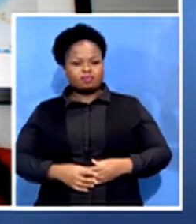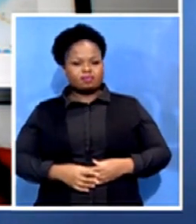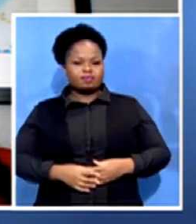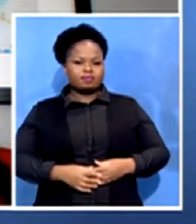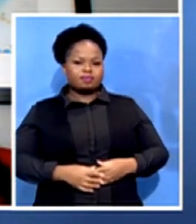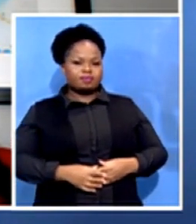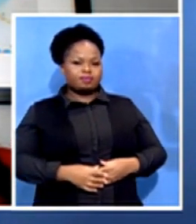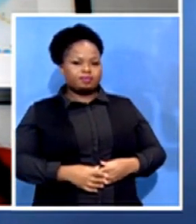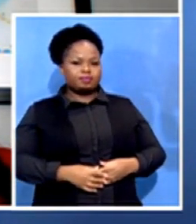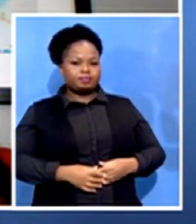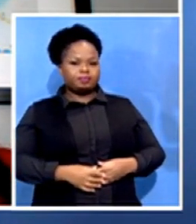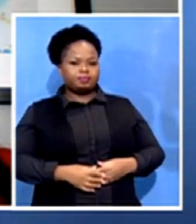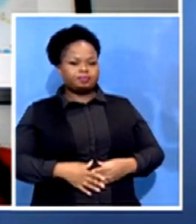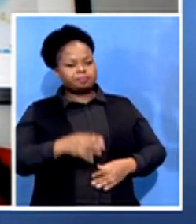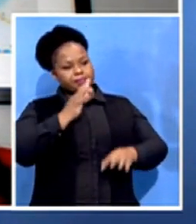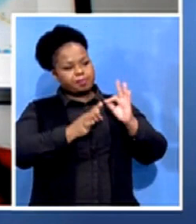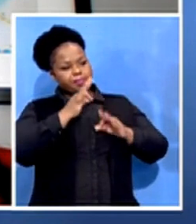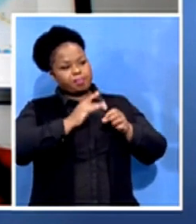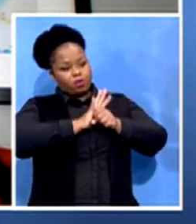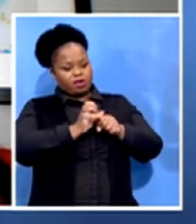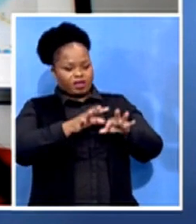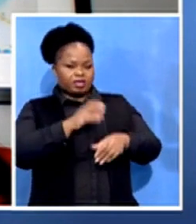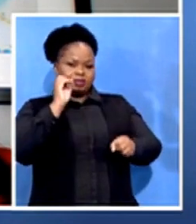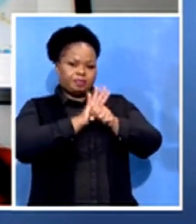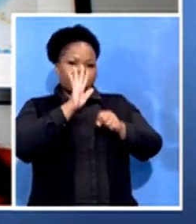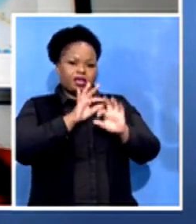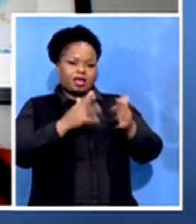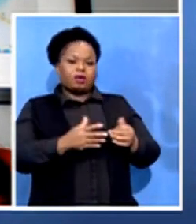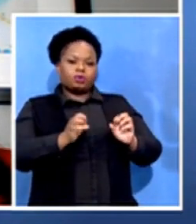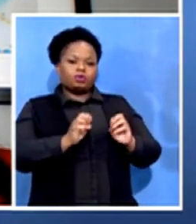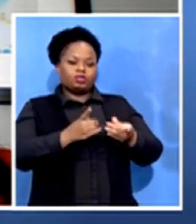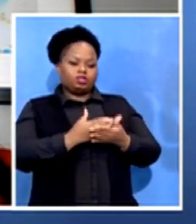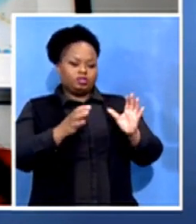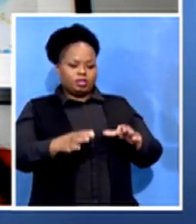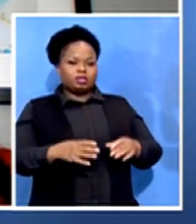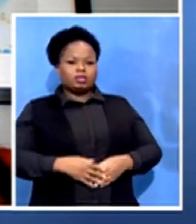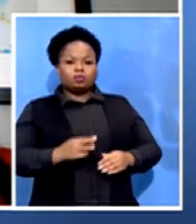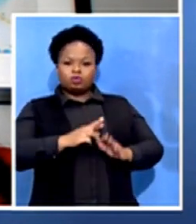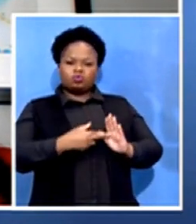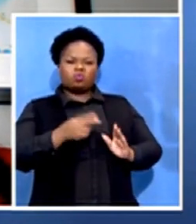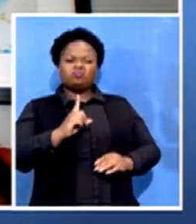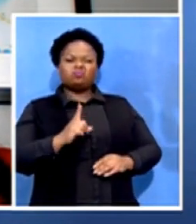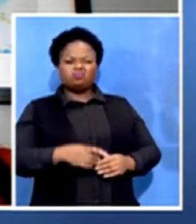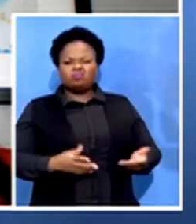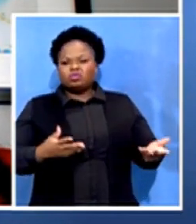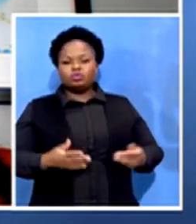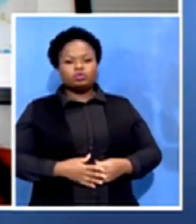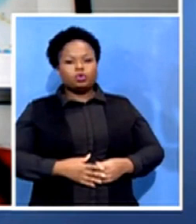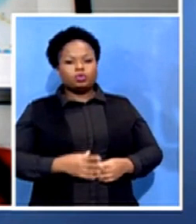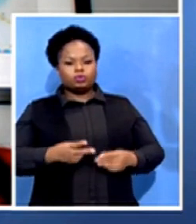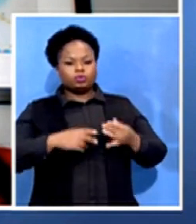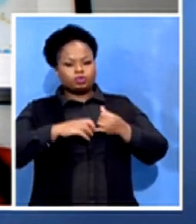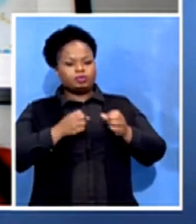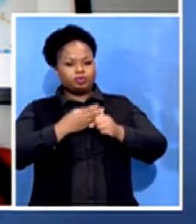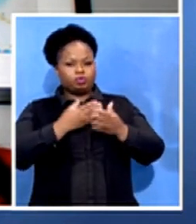its impact on the education sector. I mean, what role did it play in, I guess, expediting the development and the launch